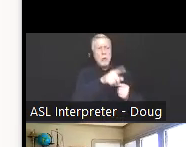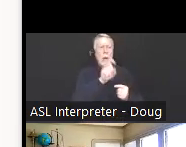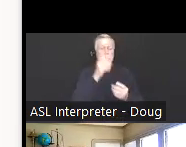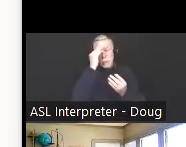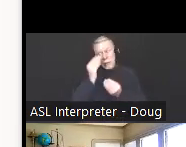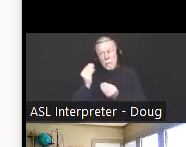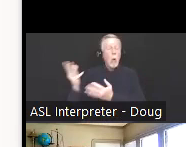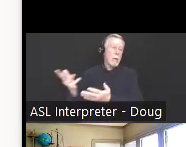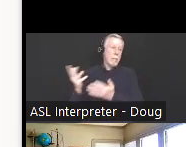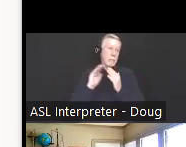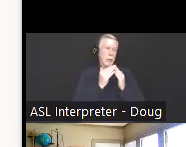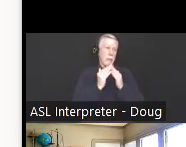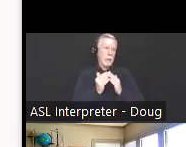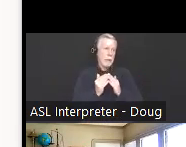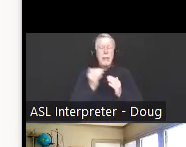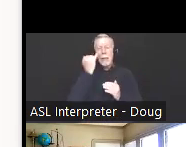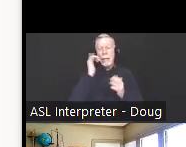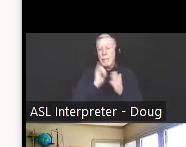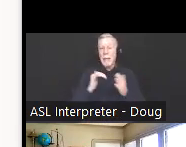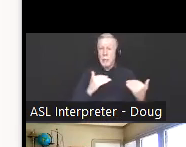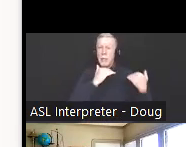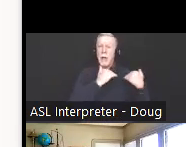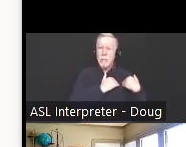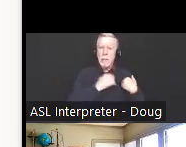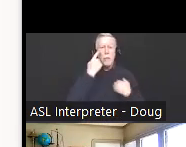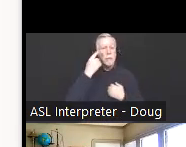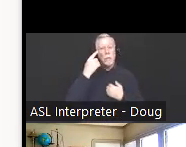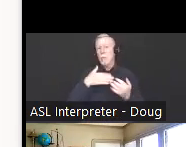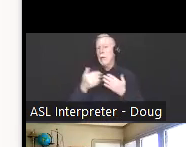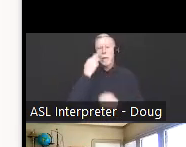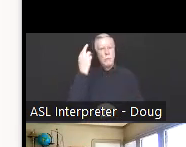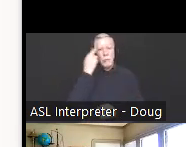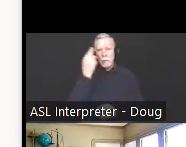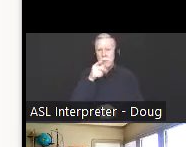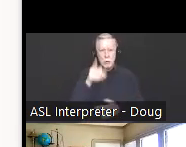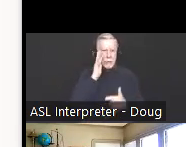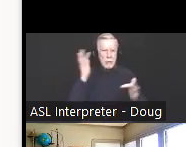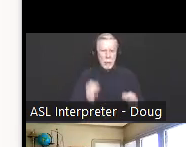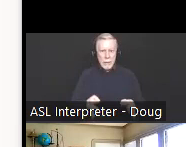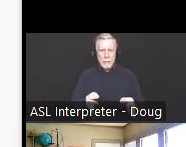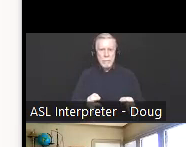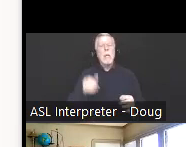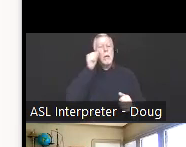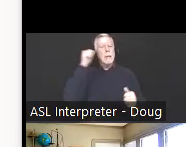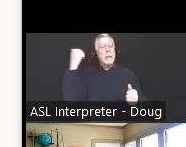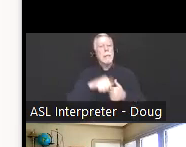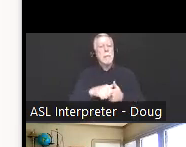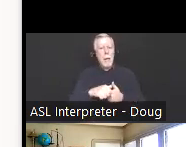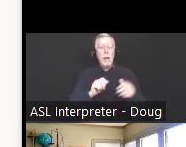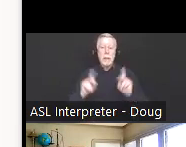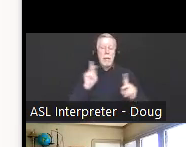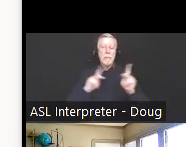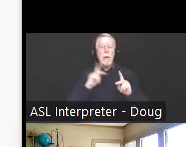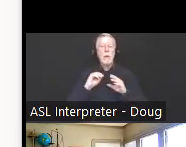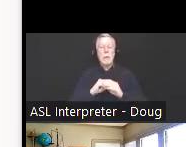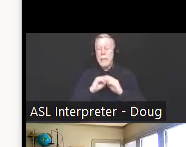community. Yet that's what the obligation is, and for whatever reason you've decided. Because keep in mind, folks in these